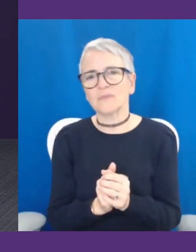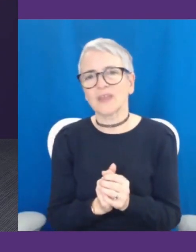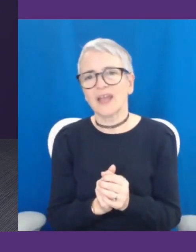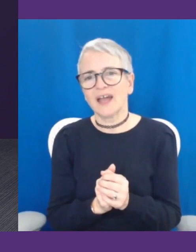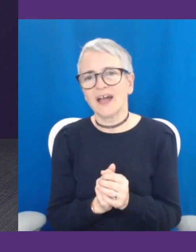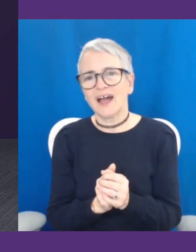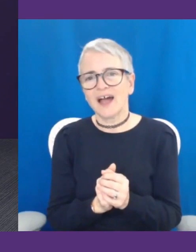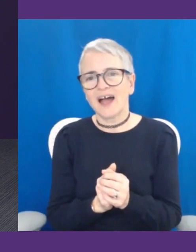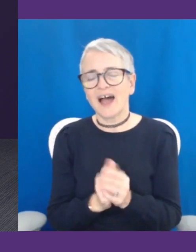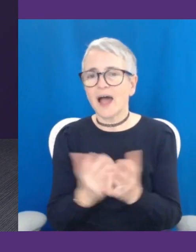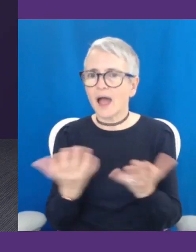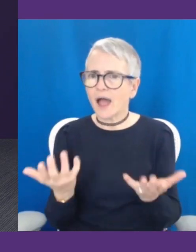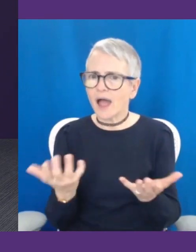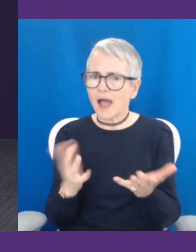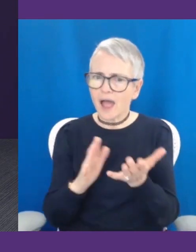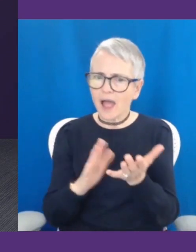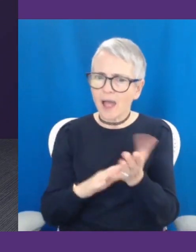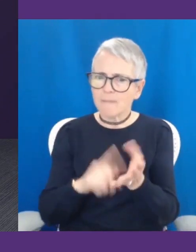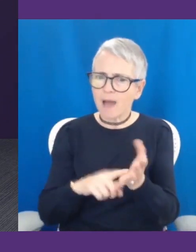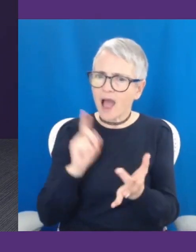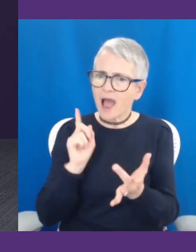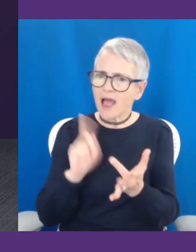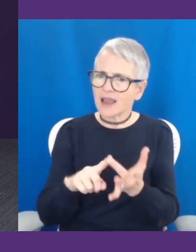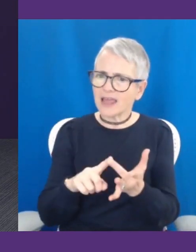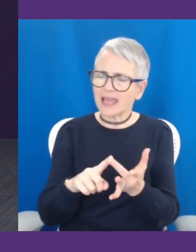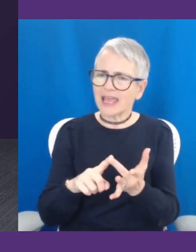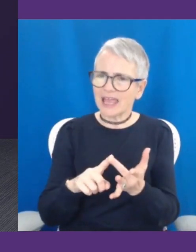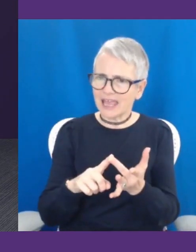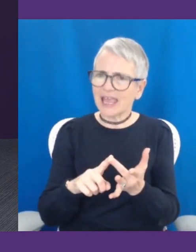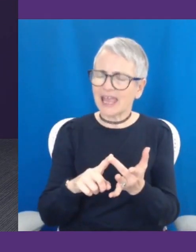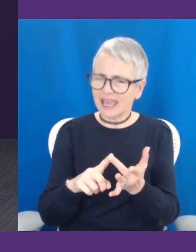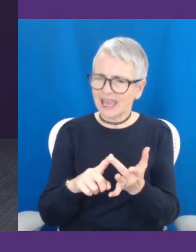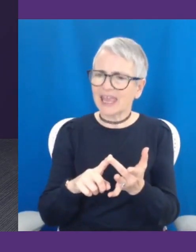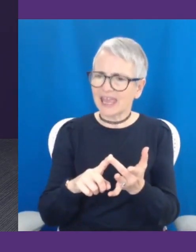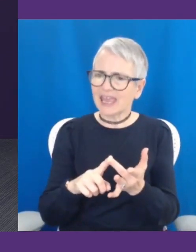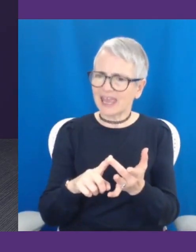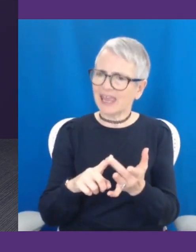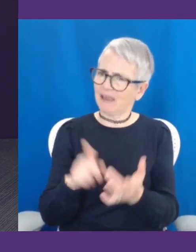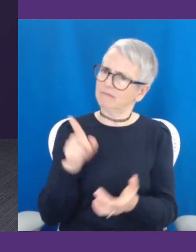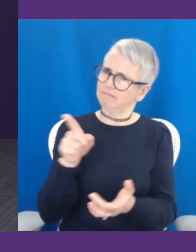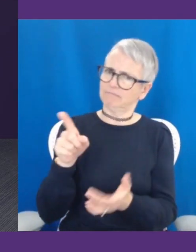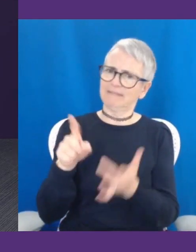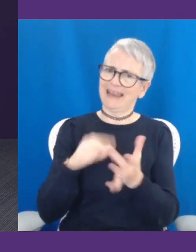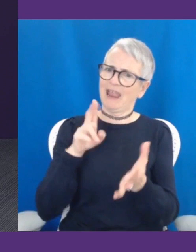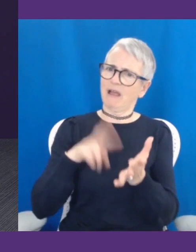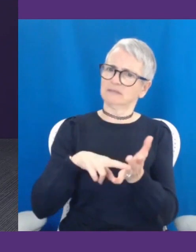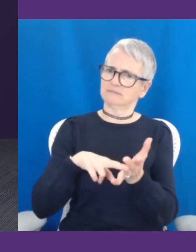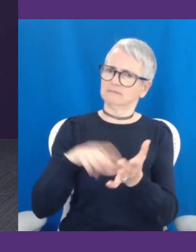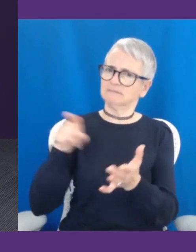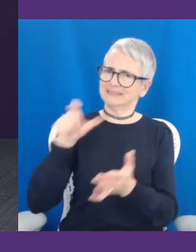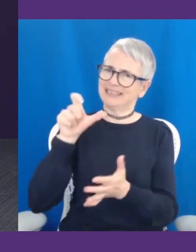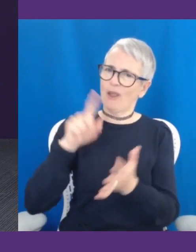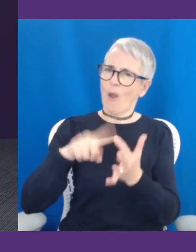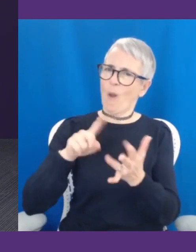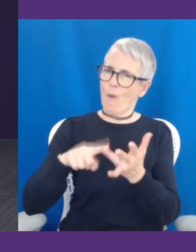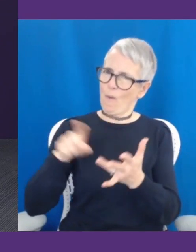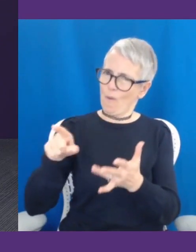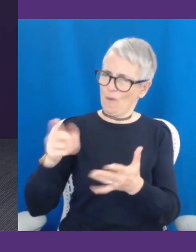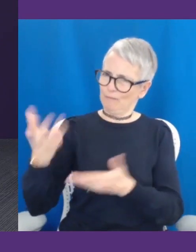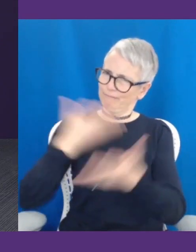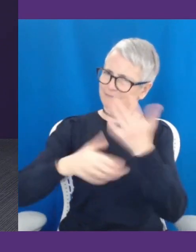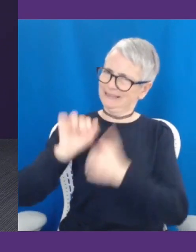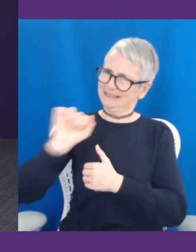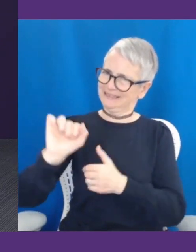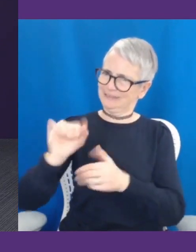Mali, we've just seen the CEO telling us that the work you're doing is important. Out on the platform, we've got